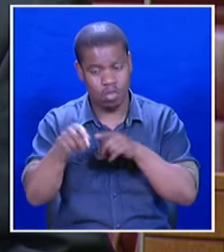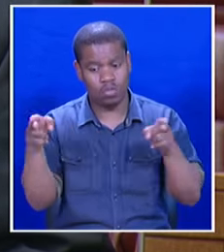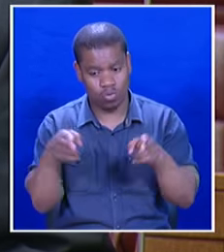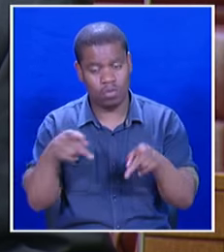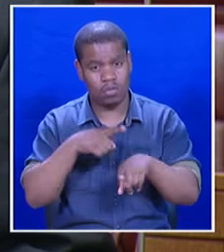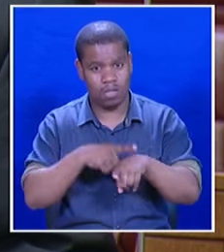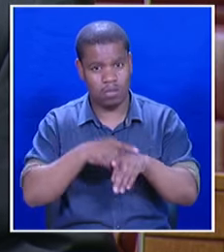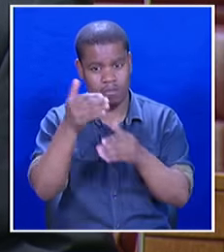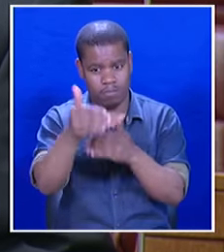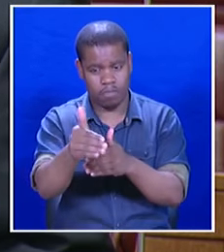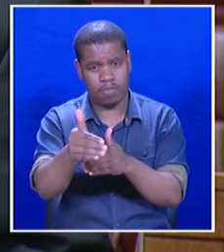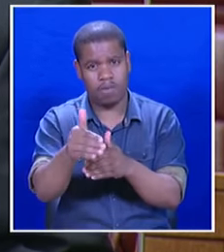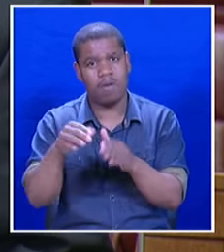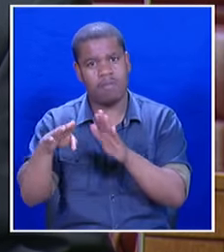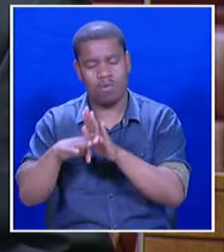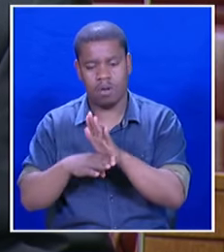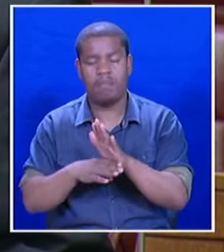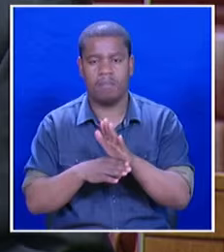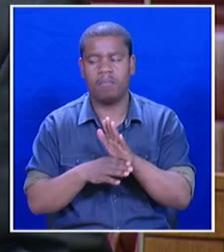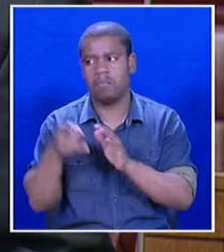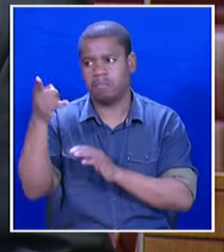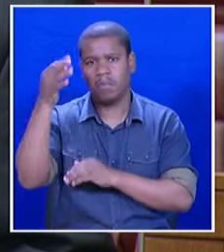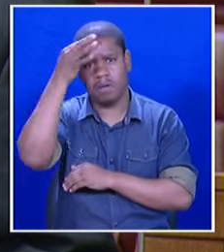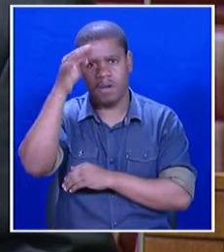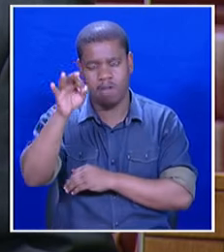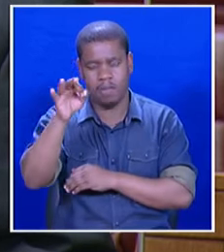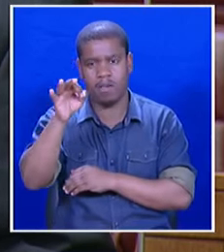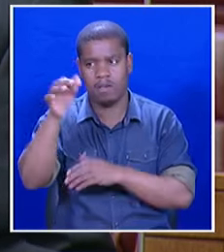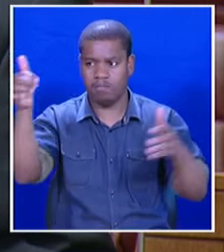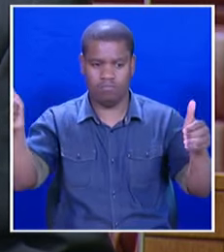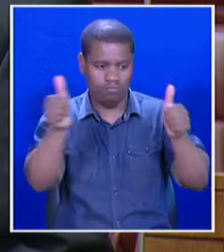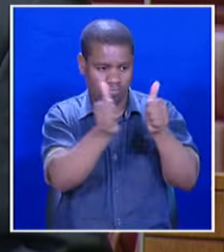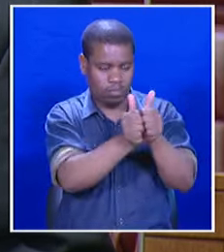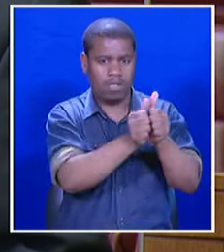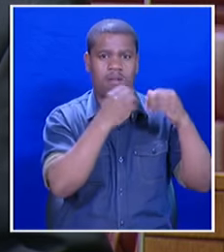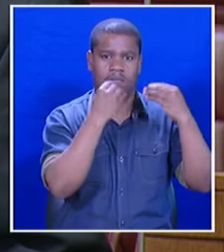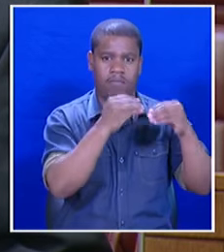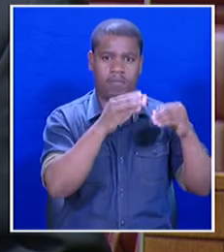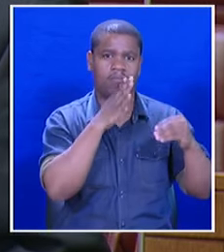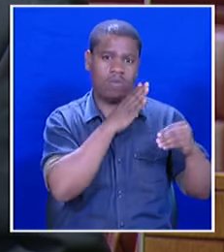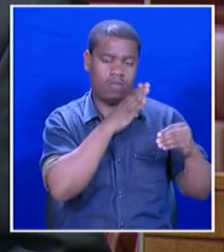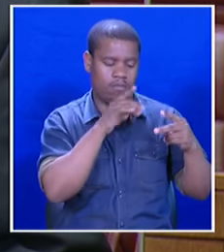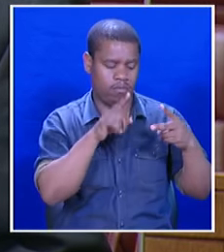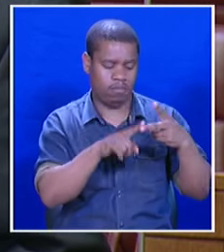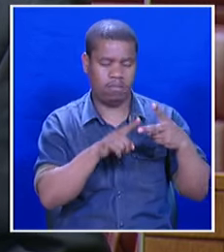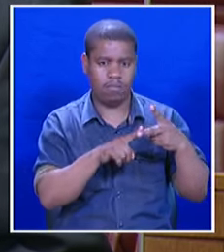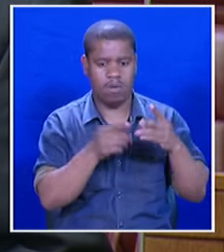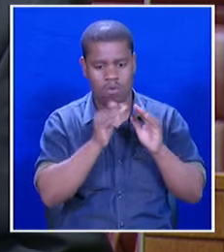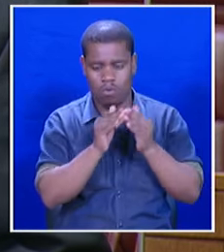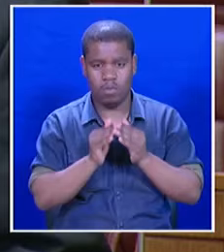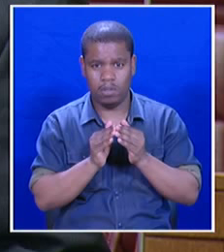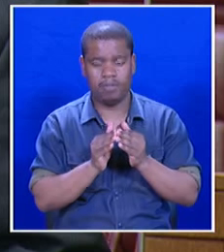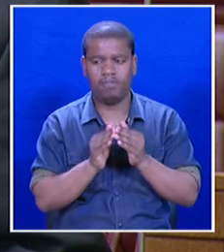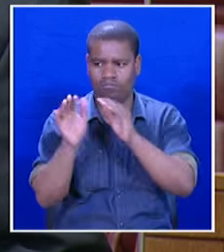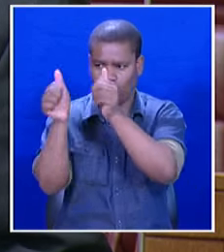where government, the private sector, and civil society have worked together